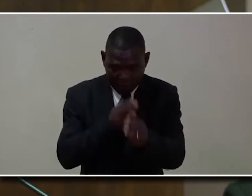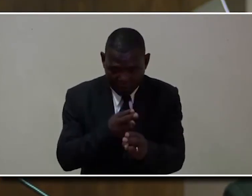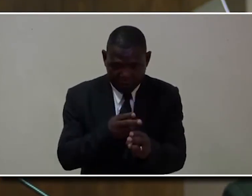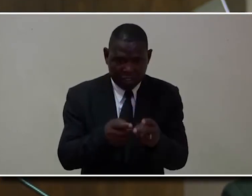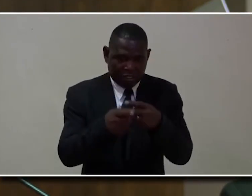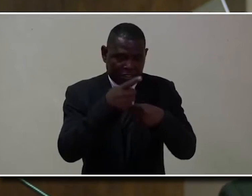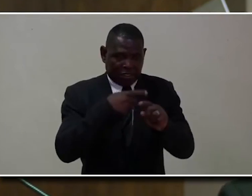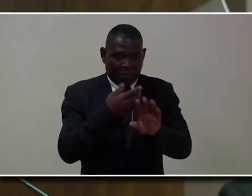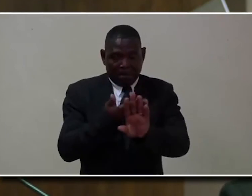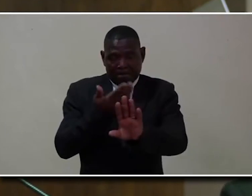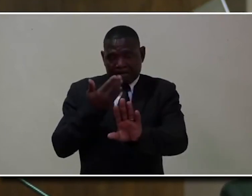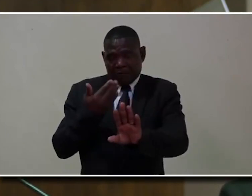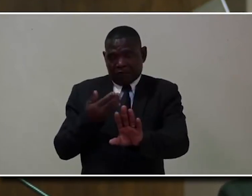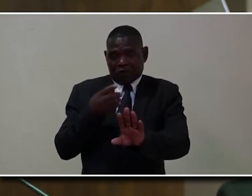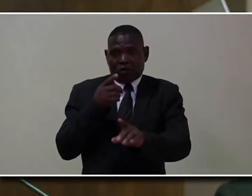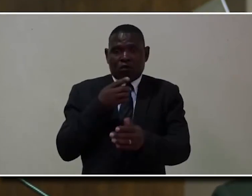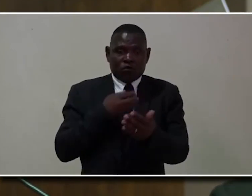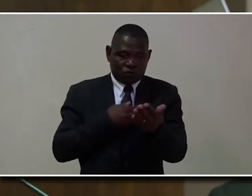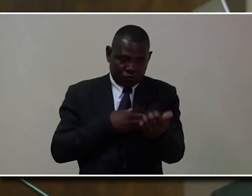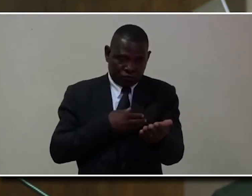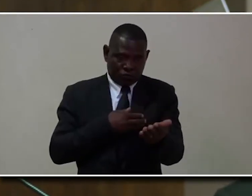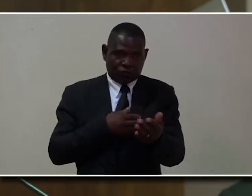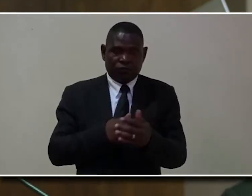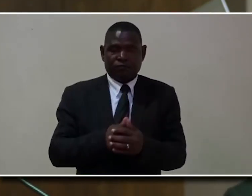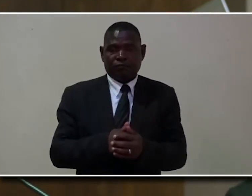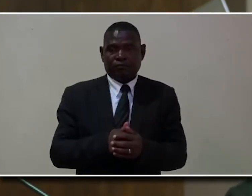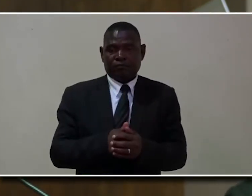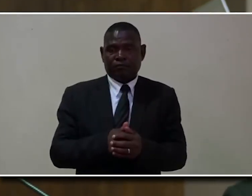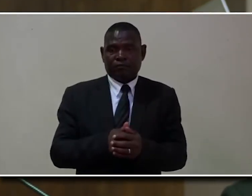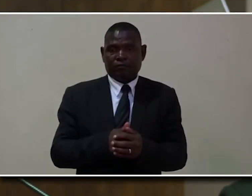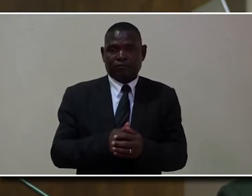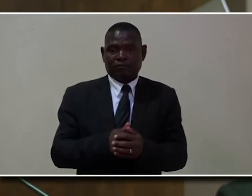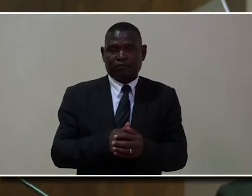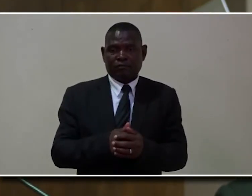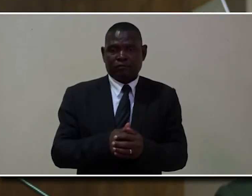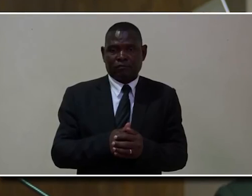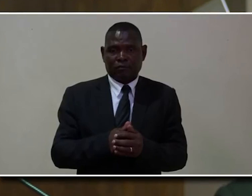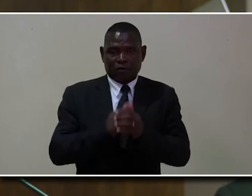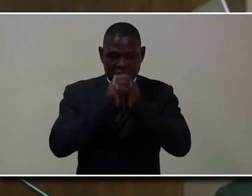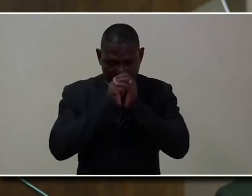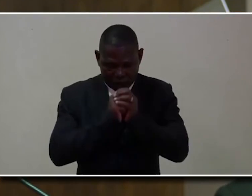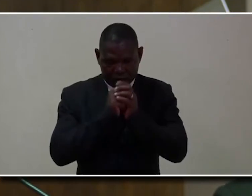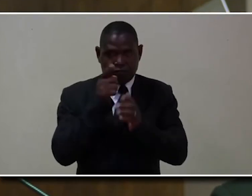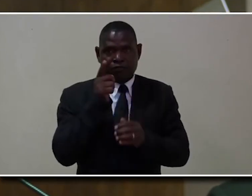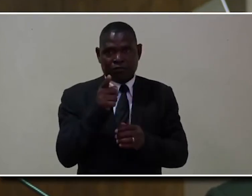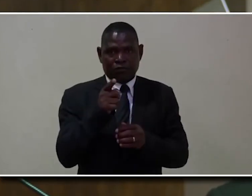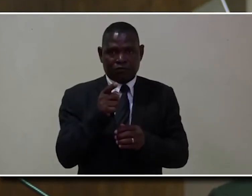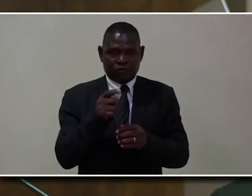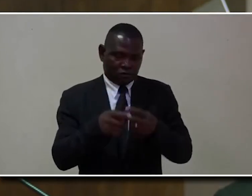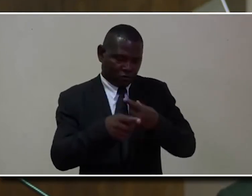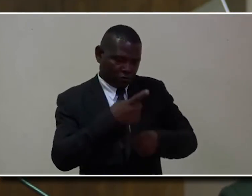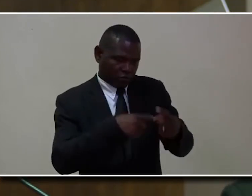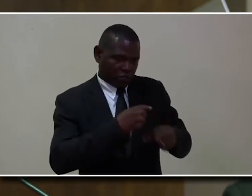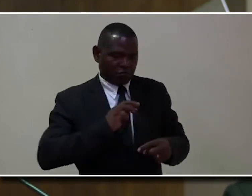na tili nako kuzichepetsa ndiposo ndikuyamikira. We've come to worship you. Tadza kudza kupembedzani. We've come